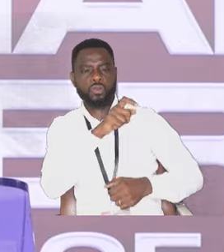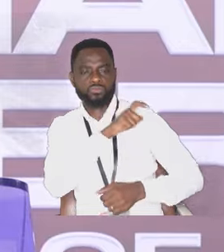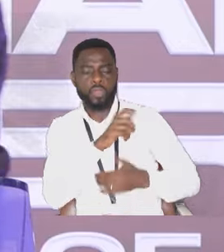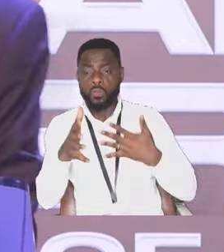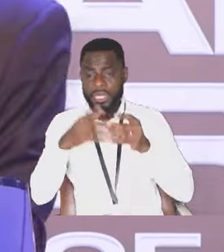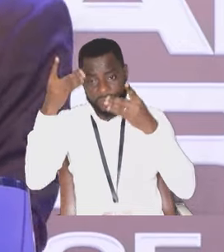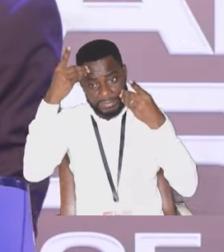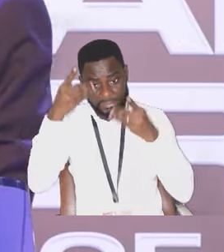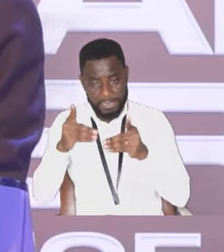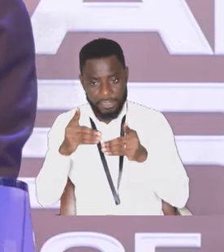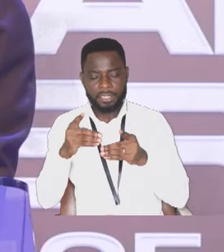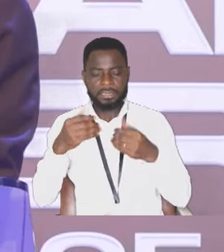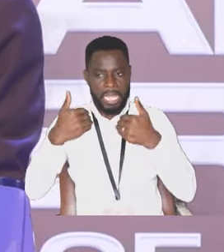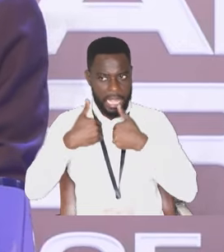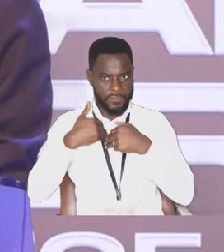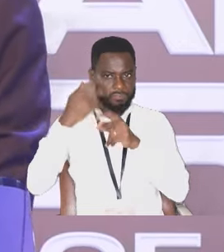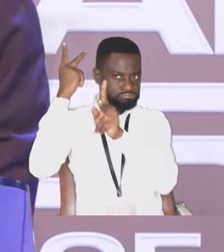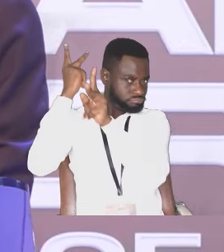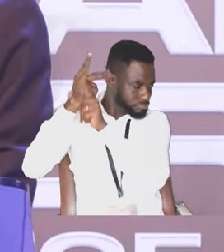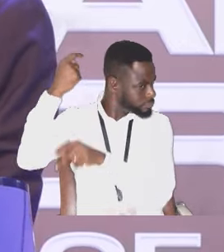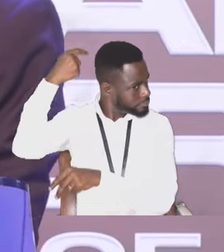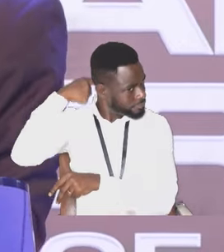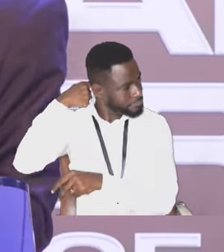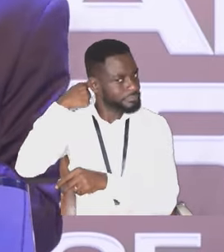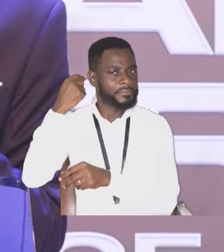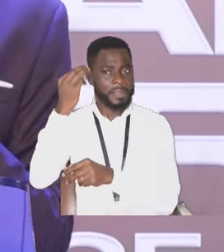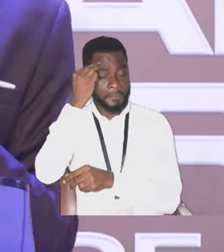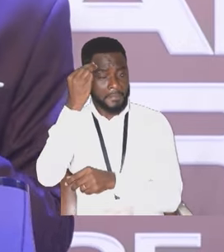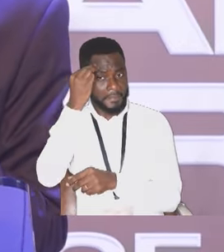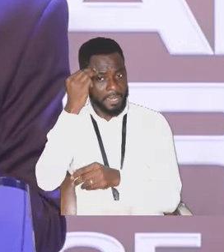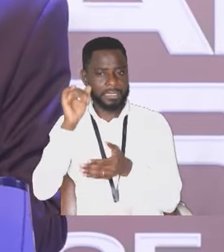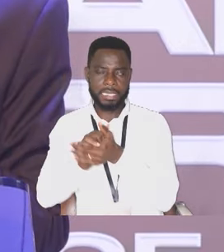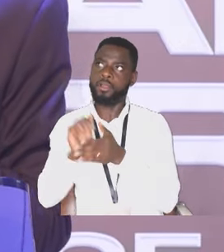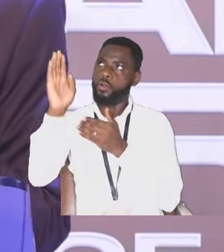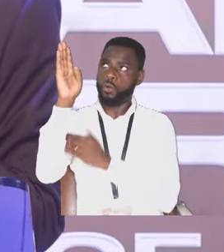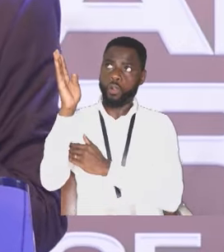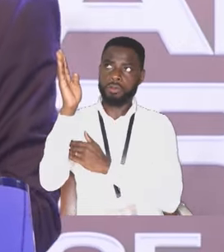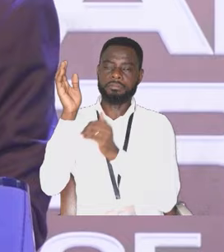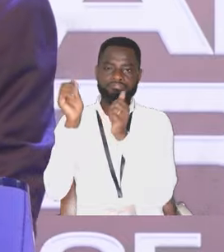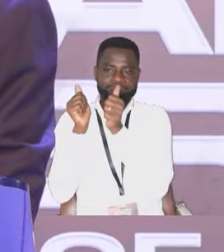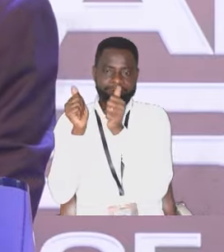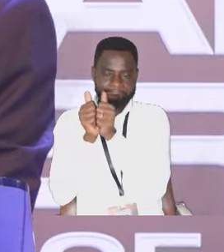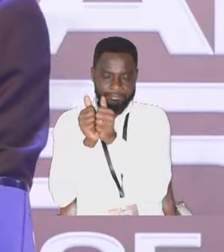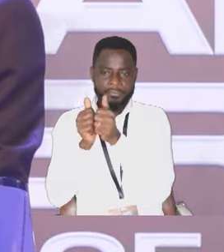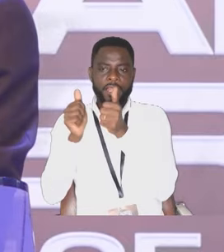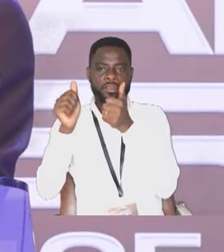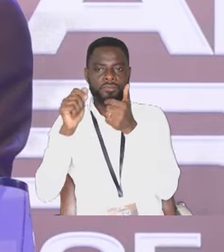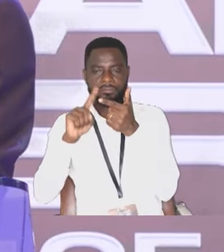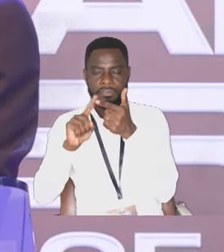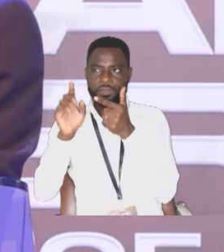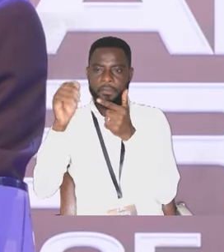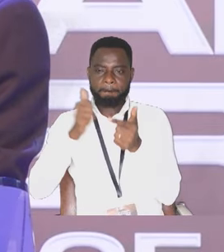making, he has it at the back of his or her mind that the God factor, myself and